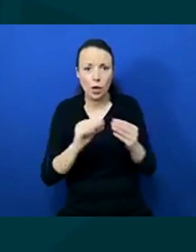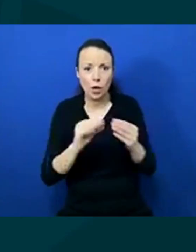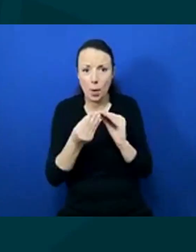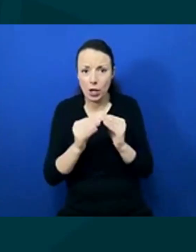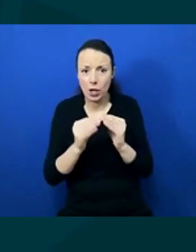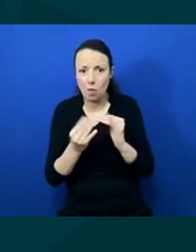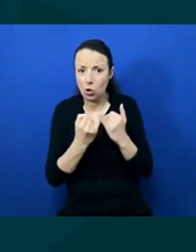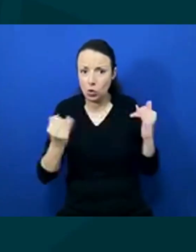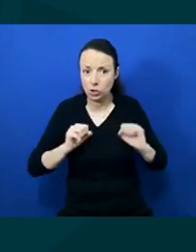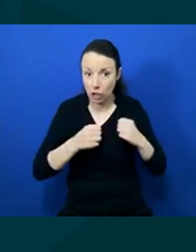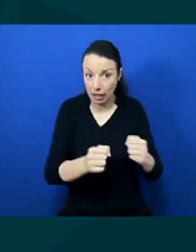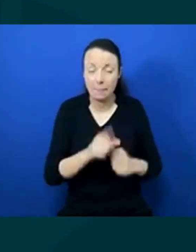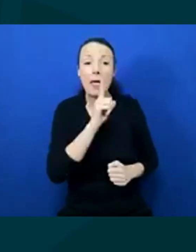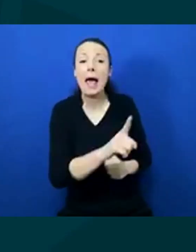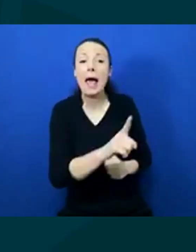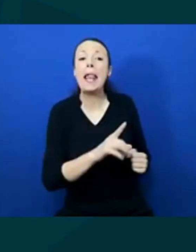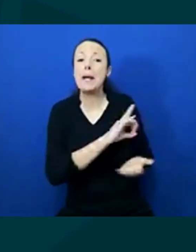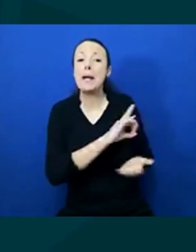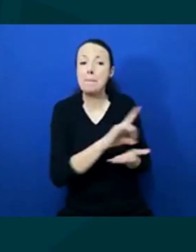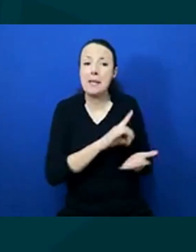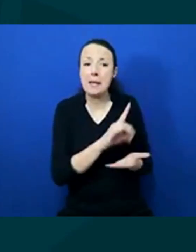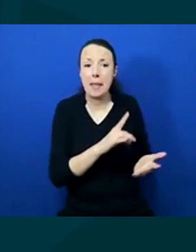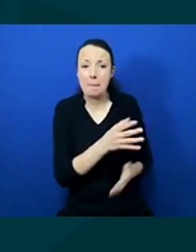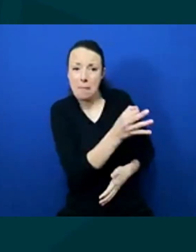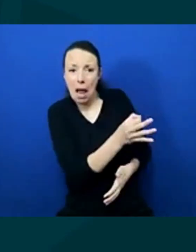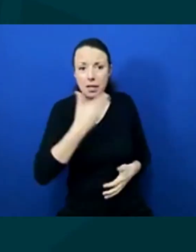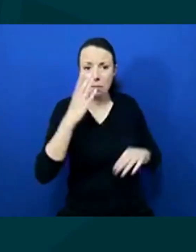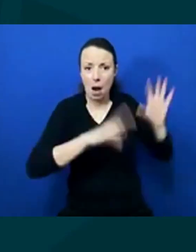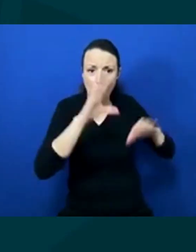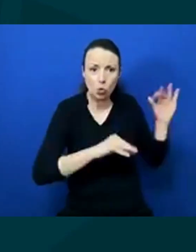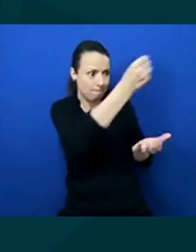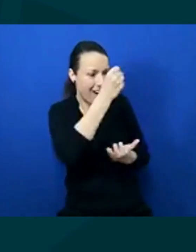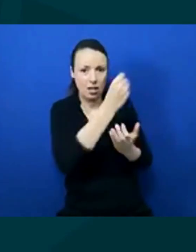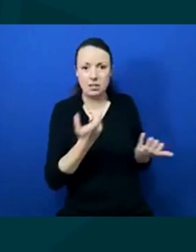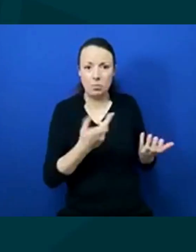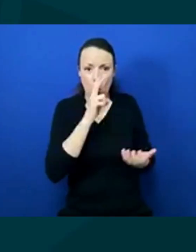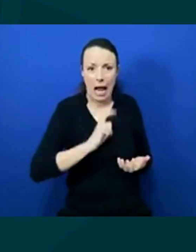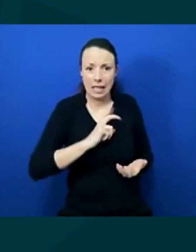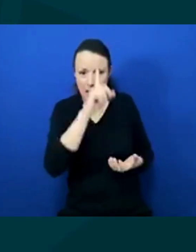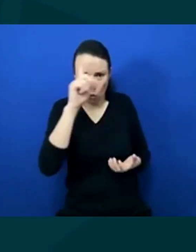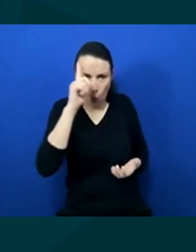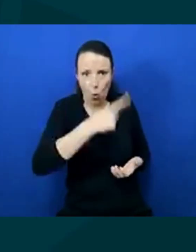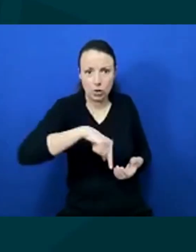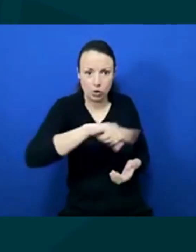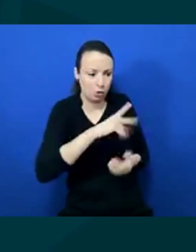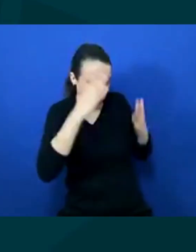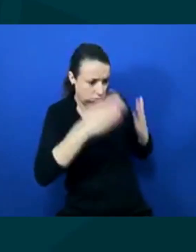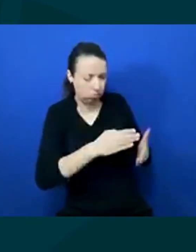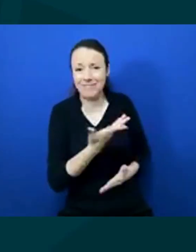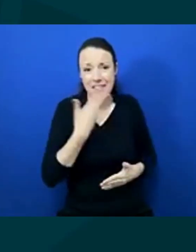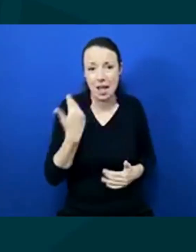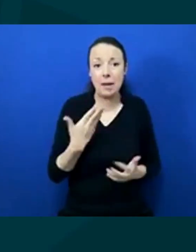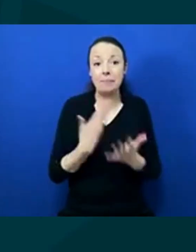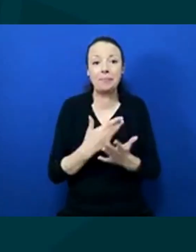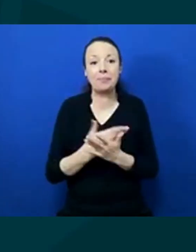coordinate large-scale investments, but smaller municipalities do not have either. Therefore,